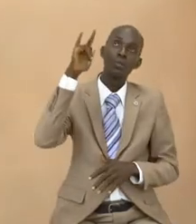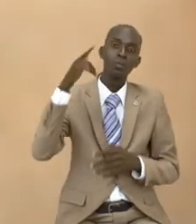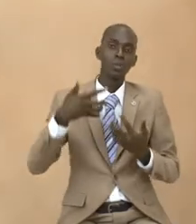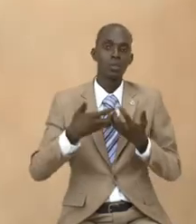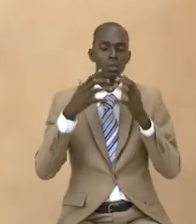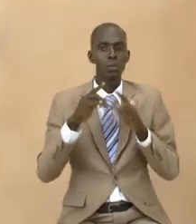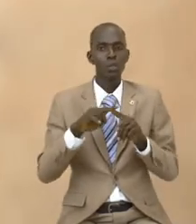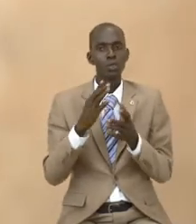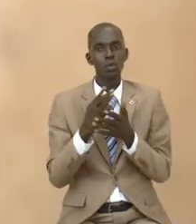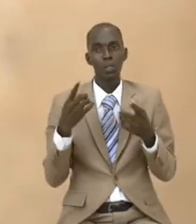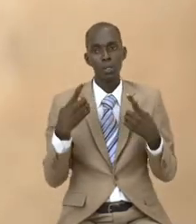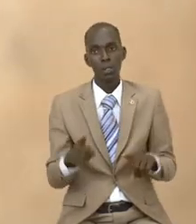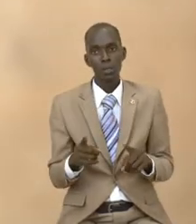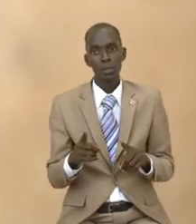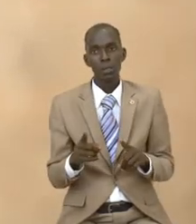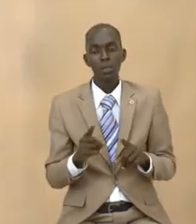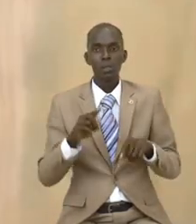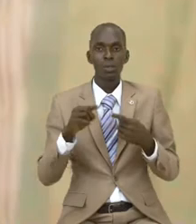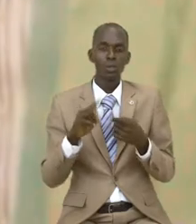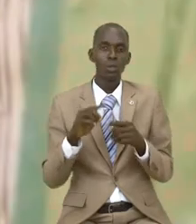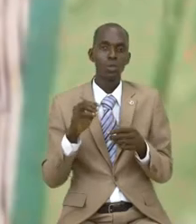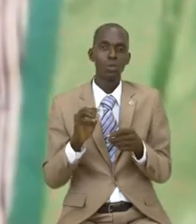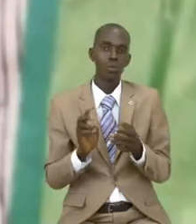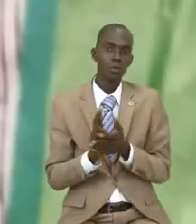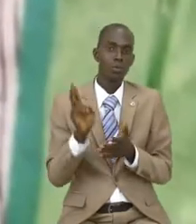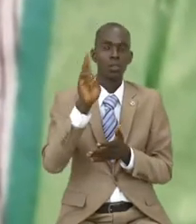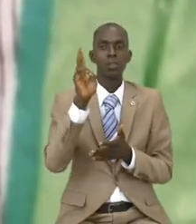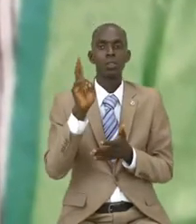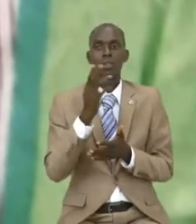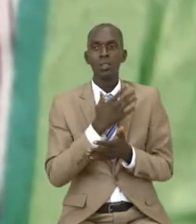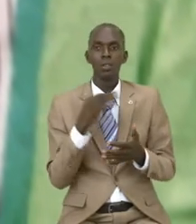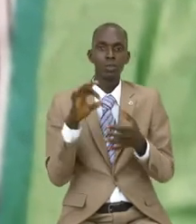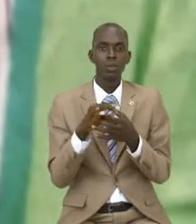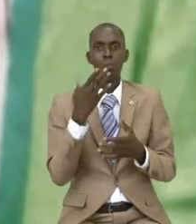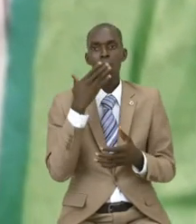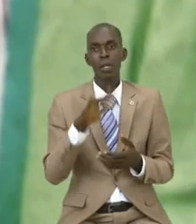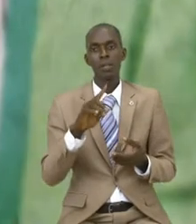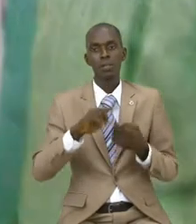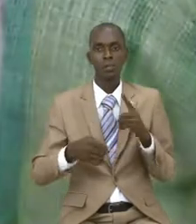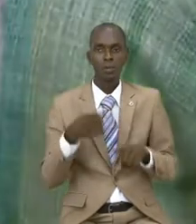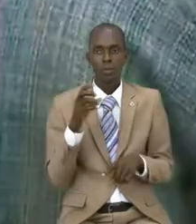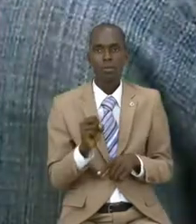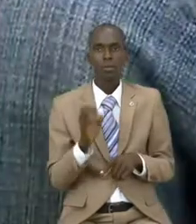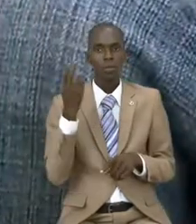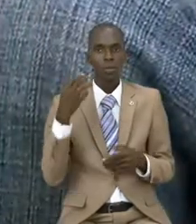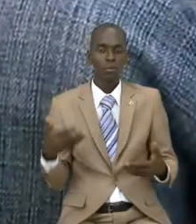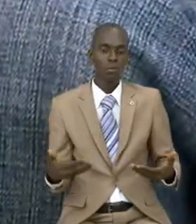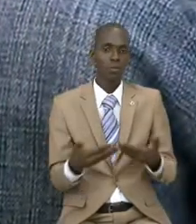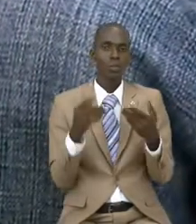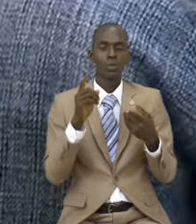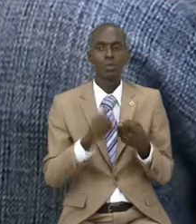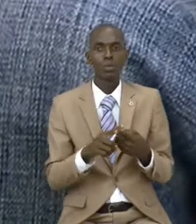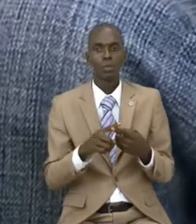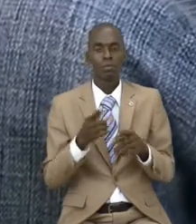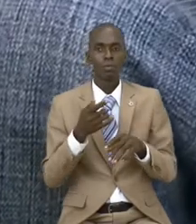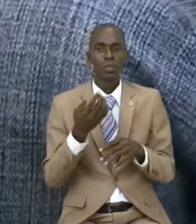wrong. I got into university and I ran into bad friends. I was introduced to marijuana and